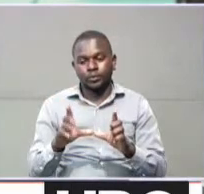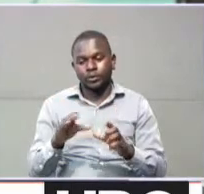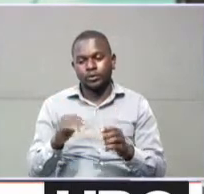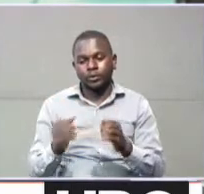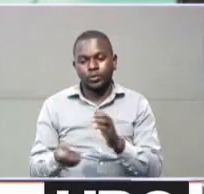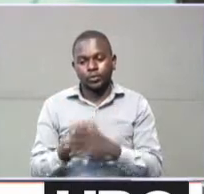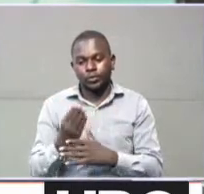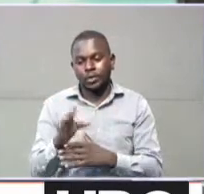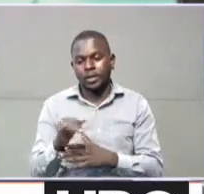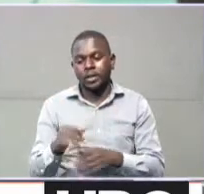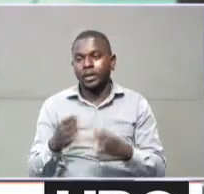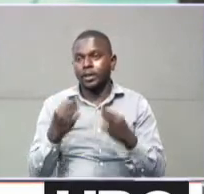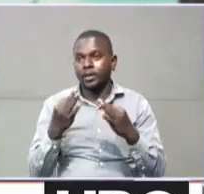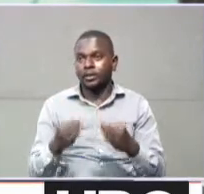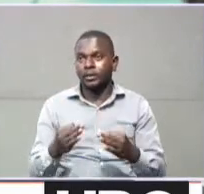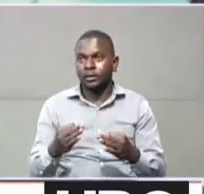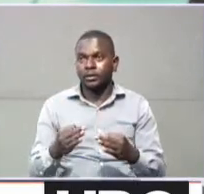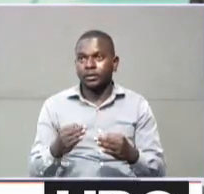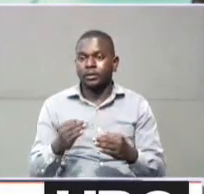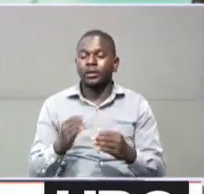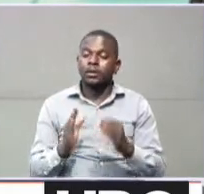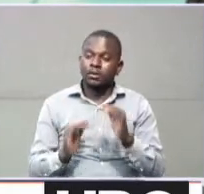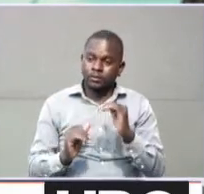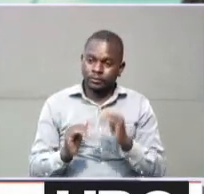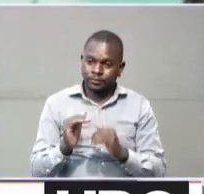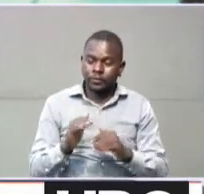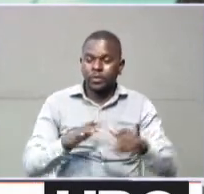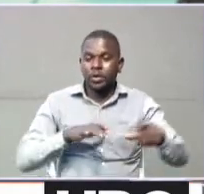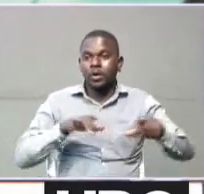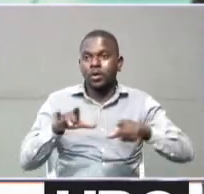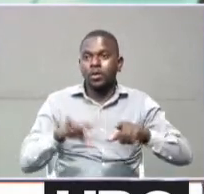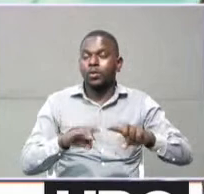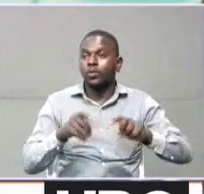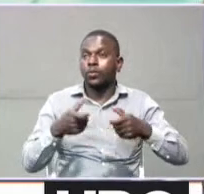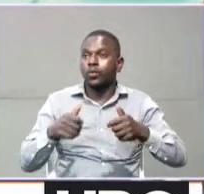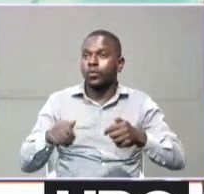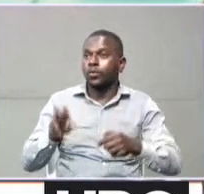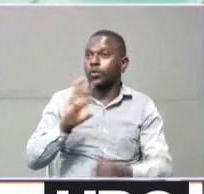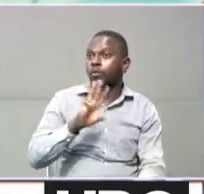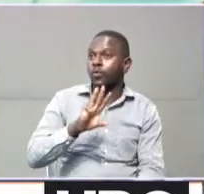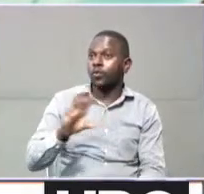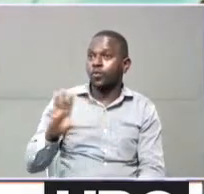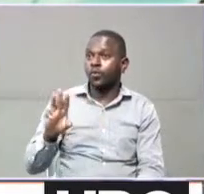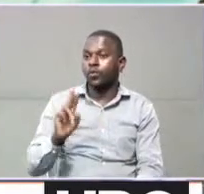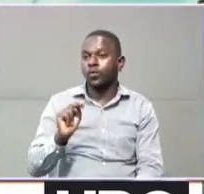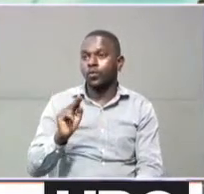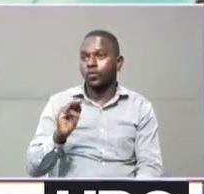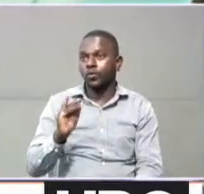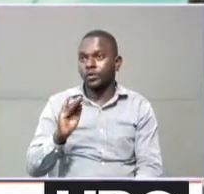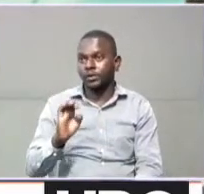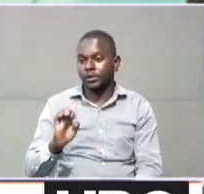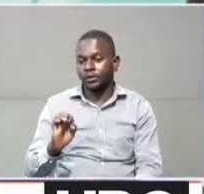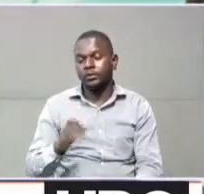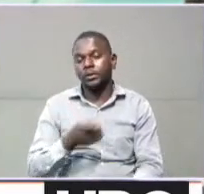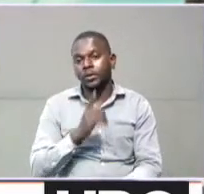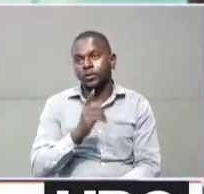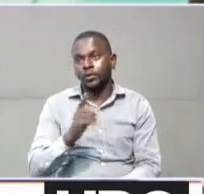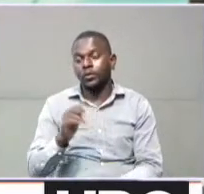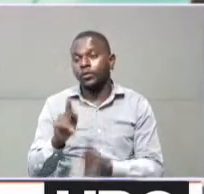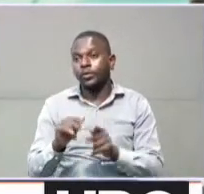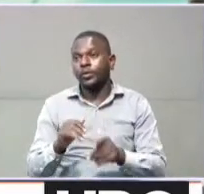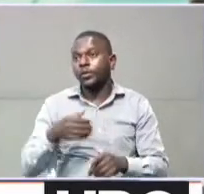things the bureau has also placed advancements in local radios in west nile region to caution people against